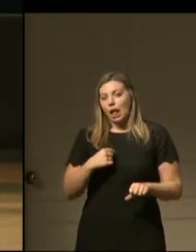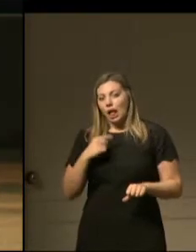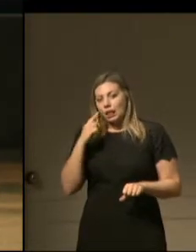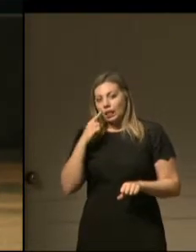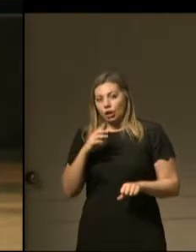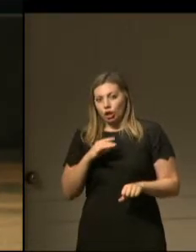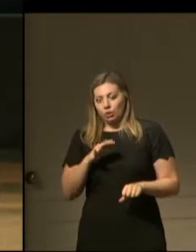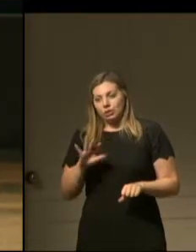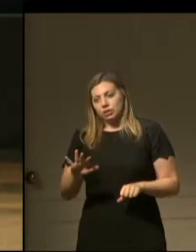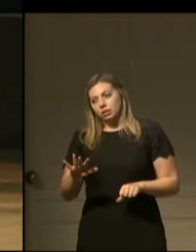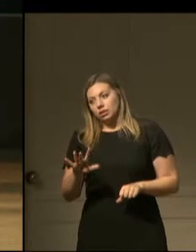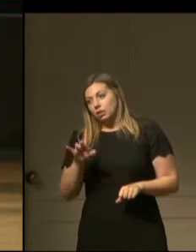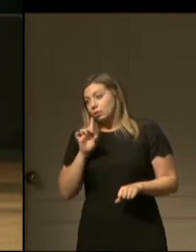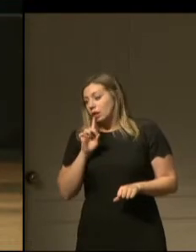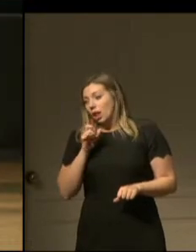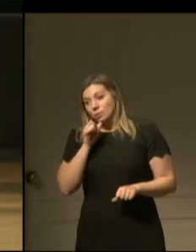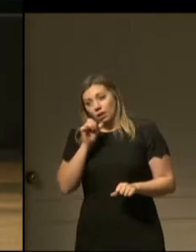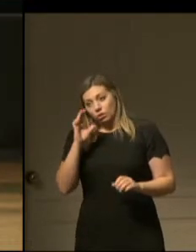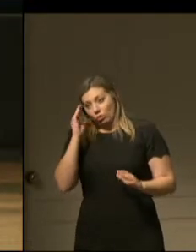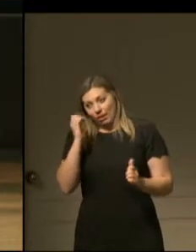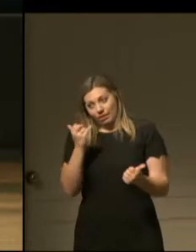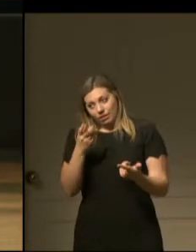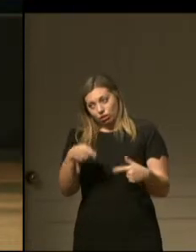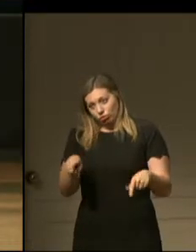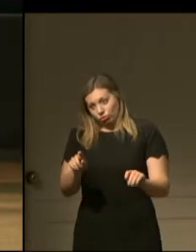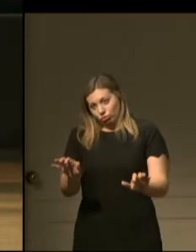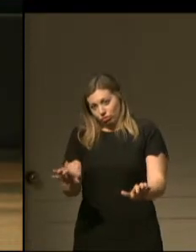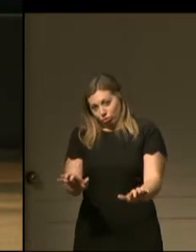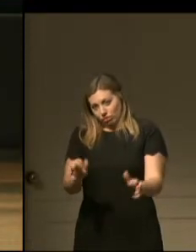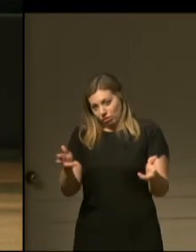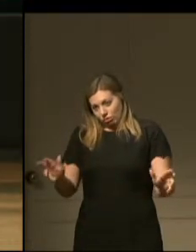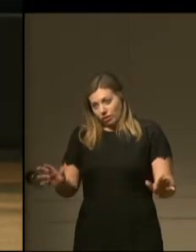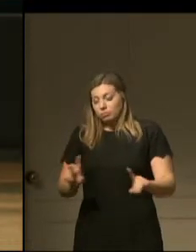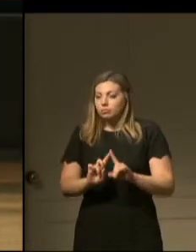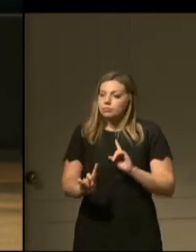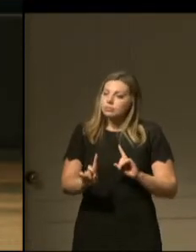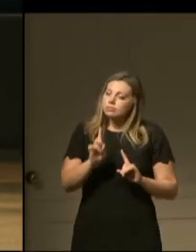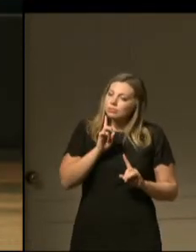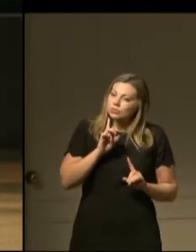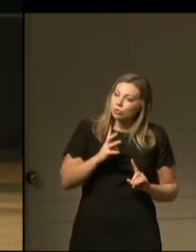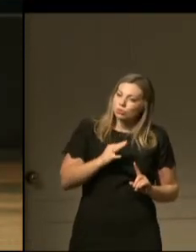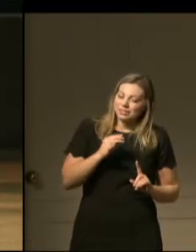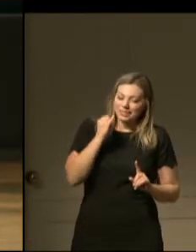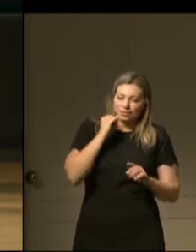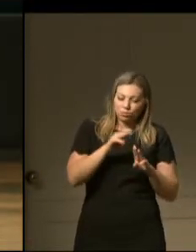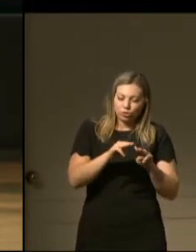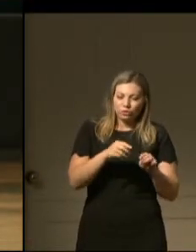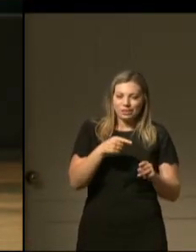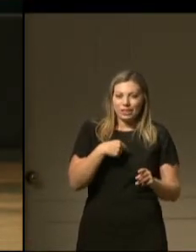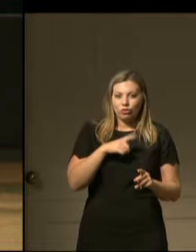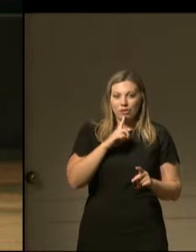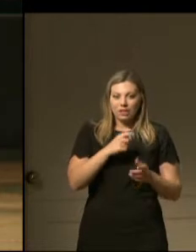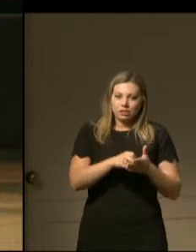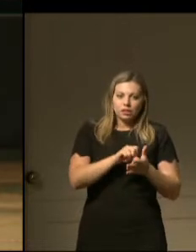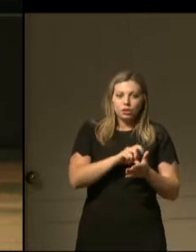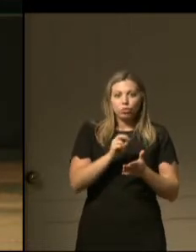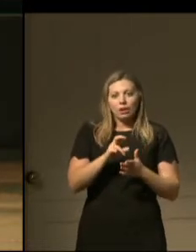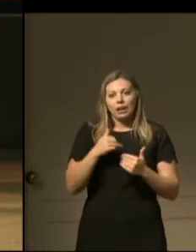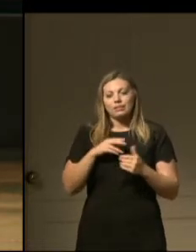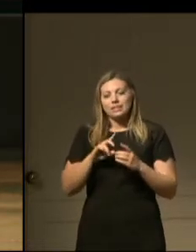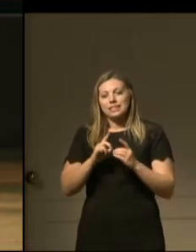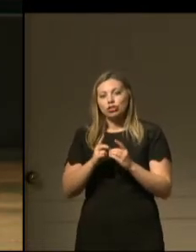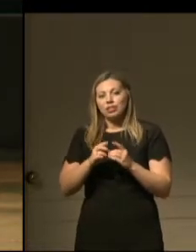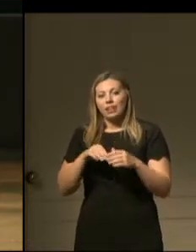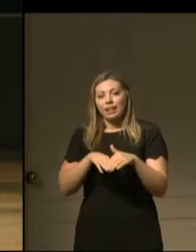I'm not like fully aware of everything that you're already doing, but highlighted and maybe like had digital access to the